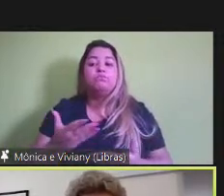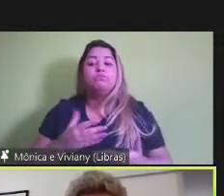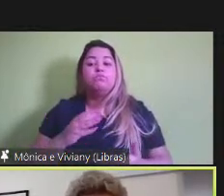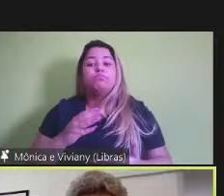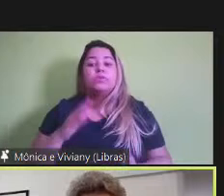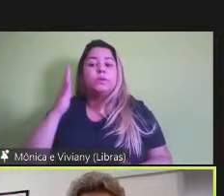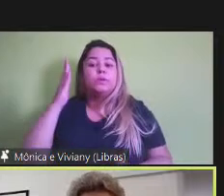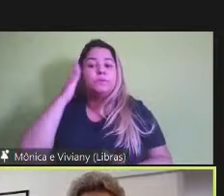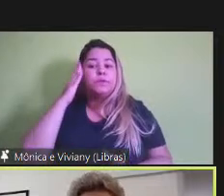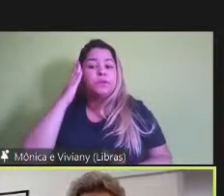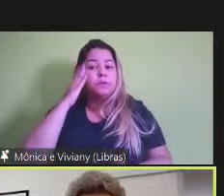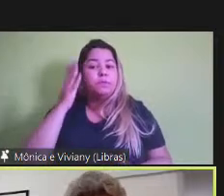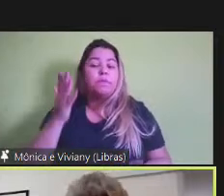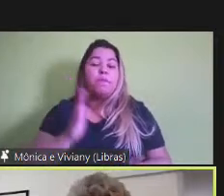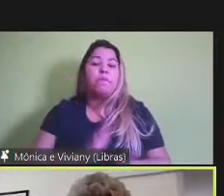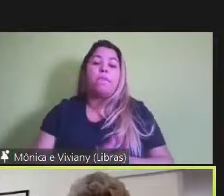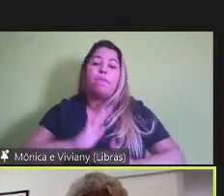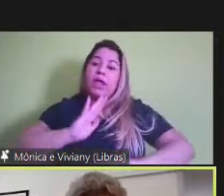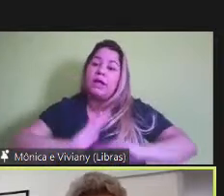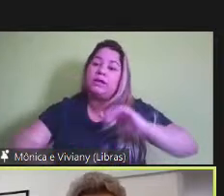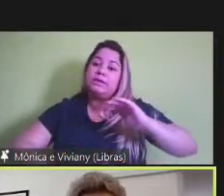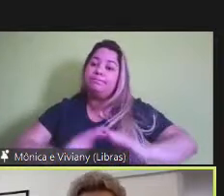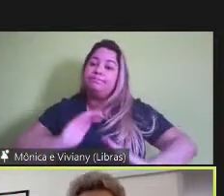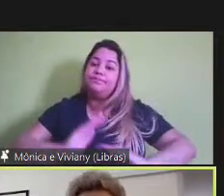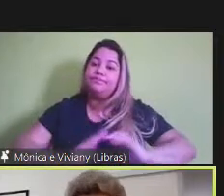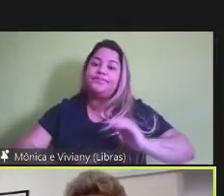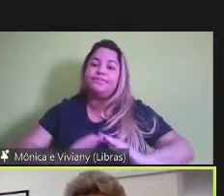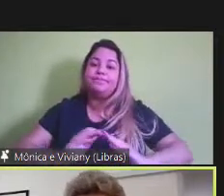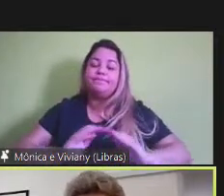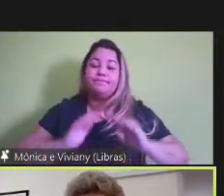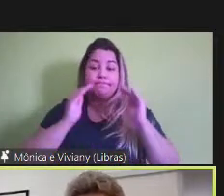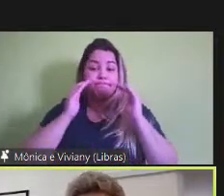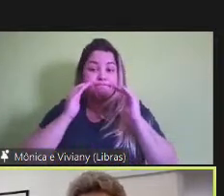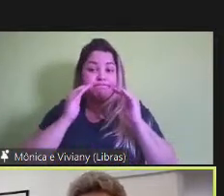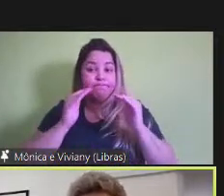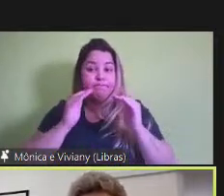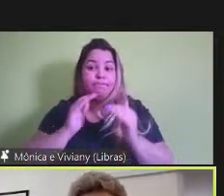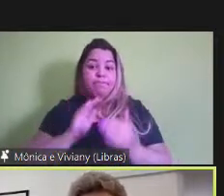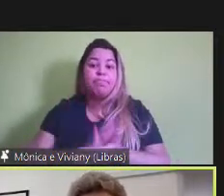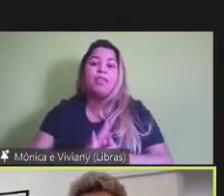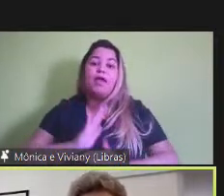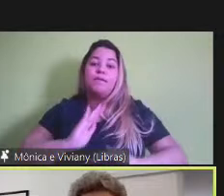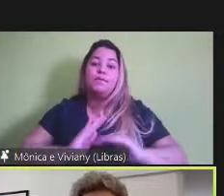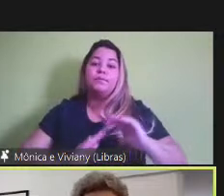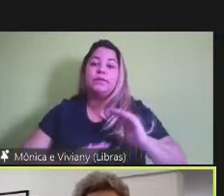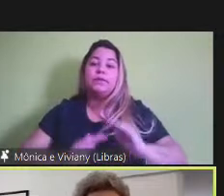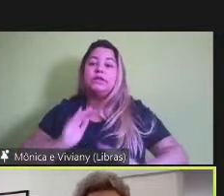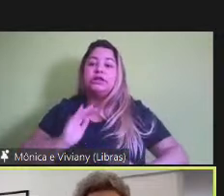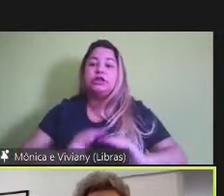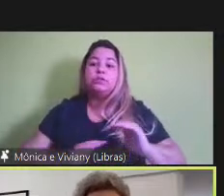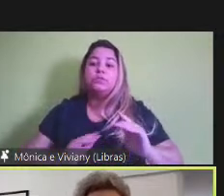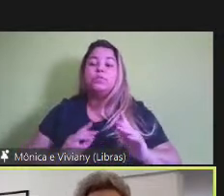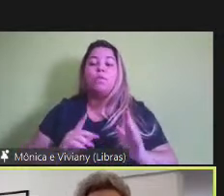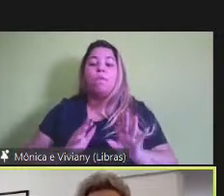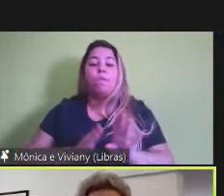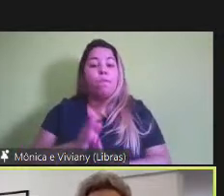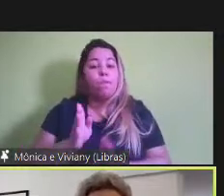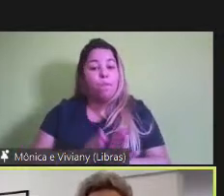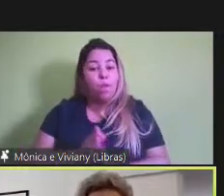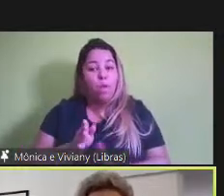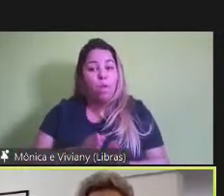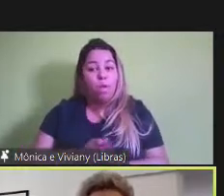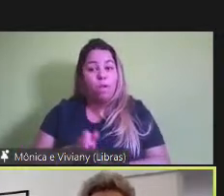of competences, knowledges, practices that are about the nutritional care, that are